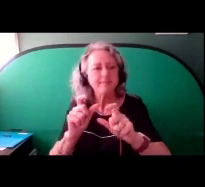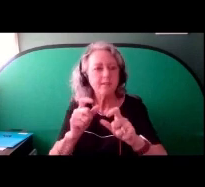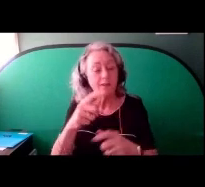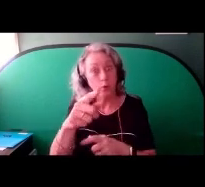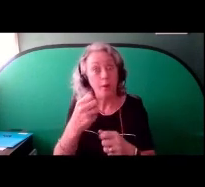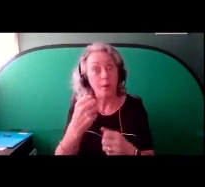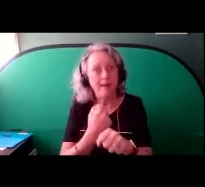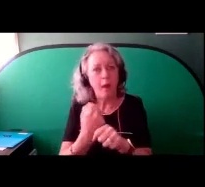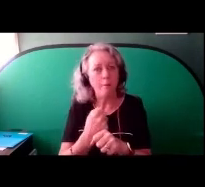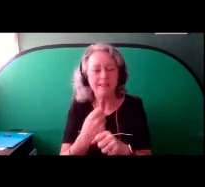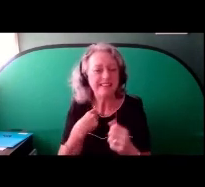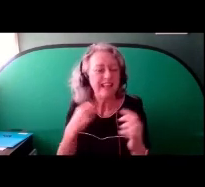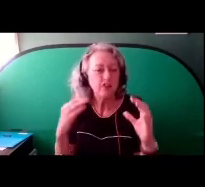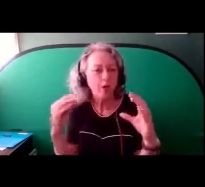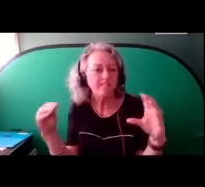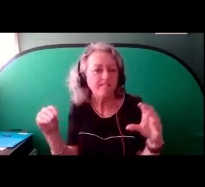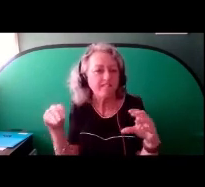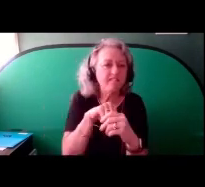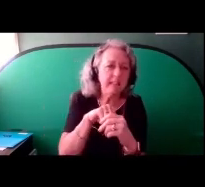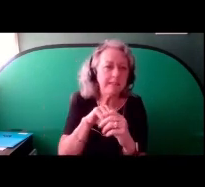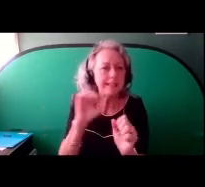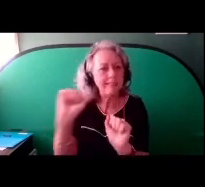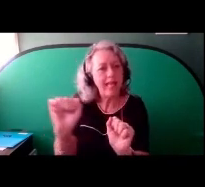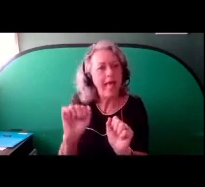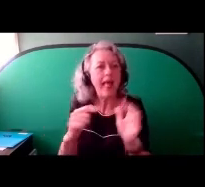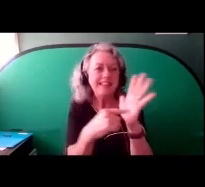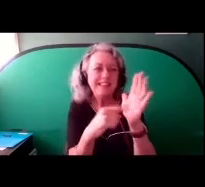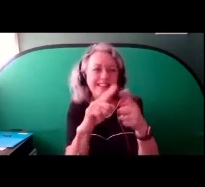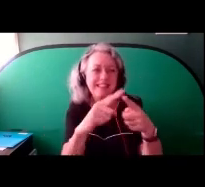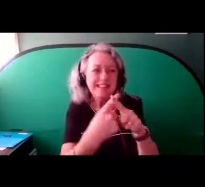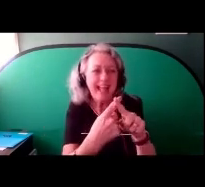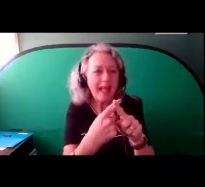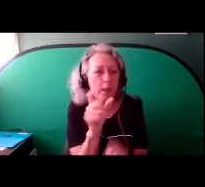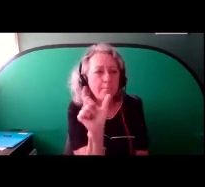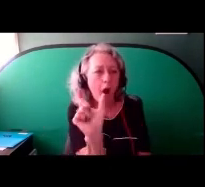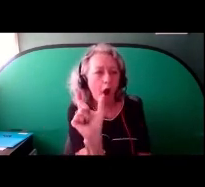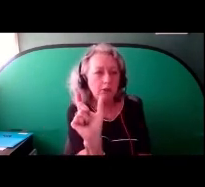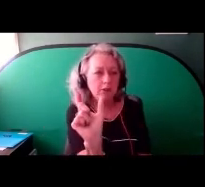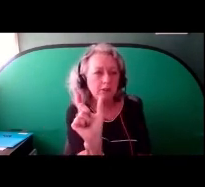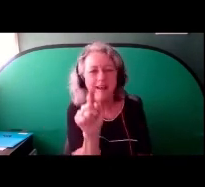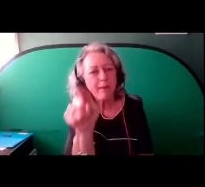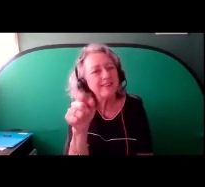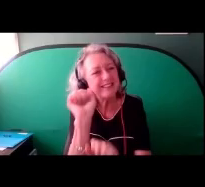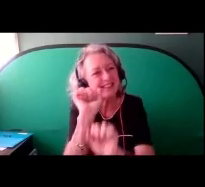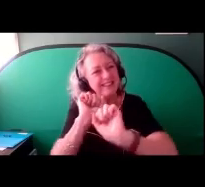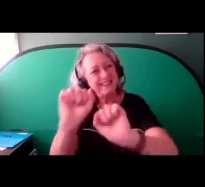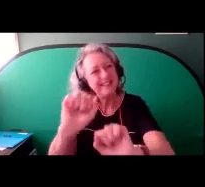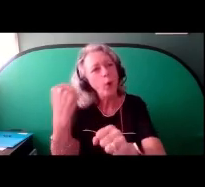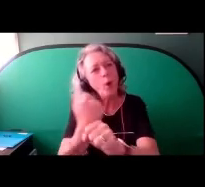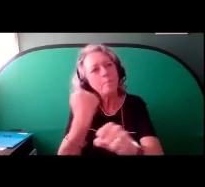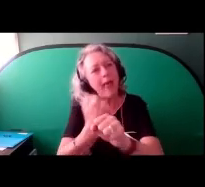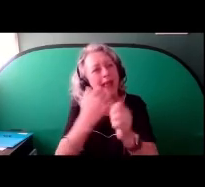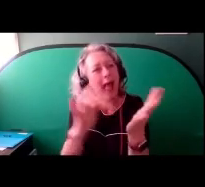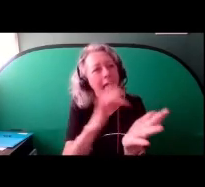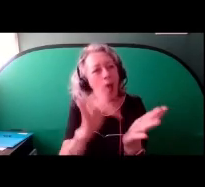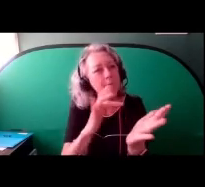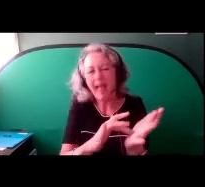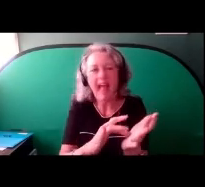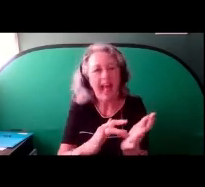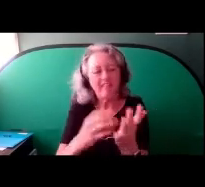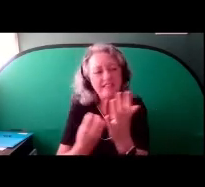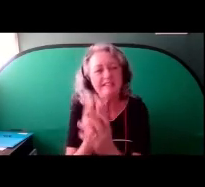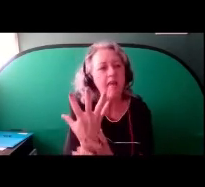can not quite fit in some text boxes because the app's not developed to have access to the larger text